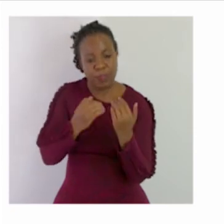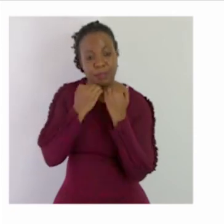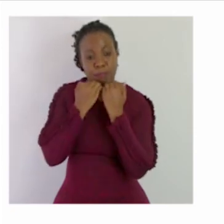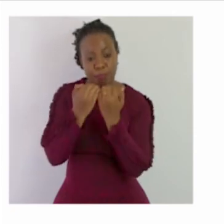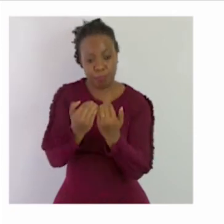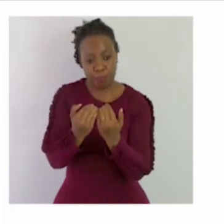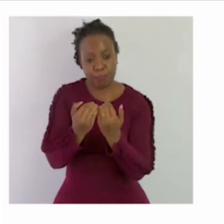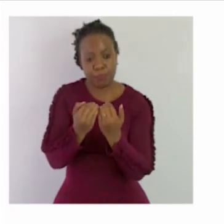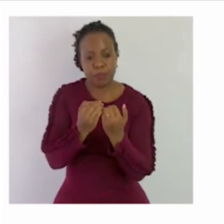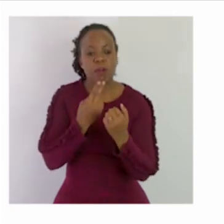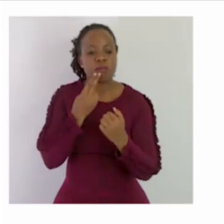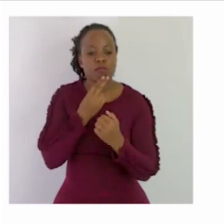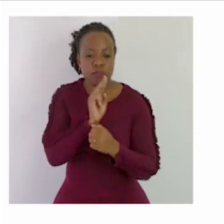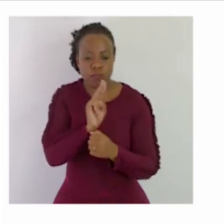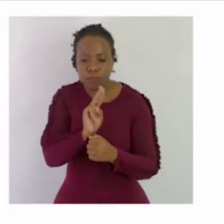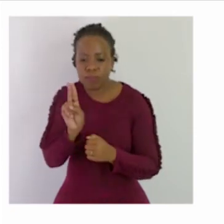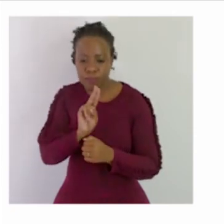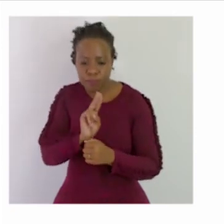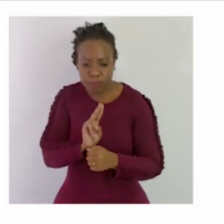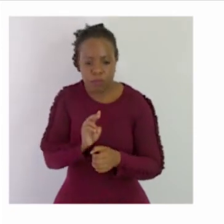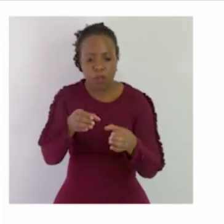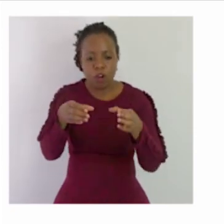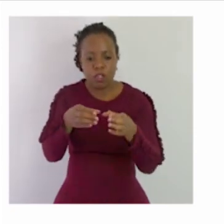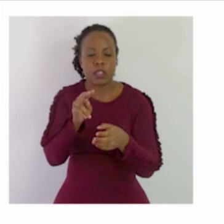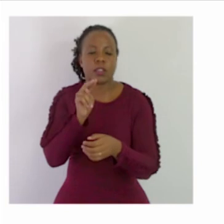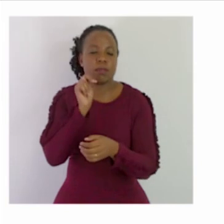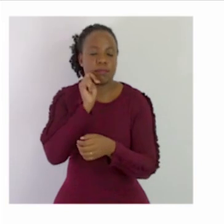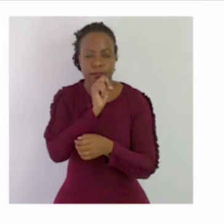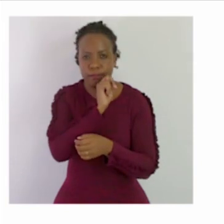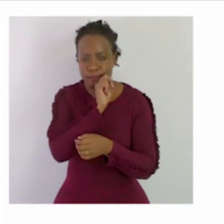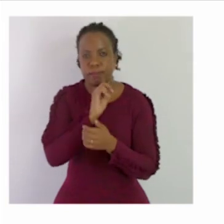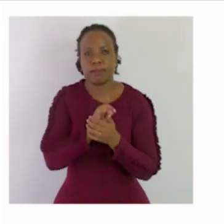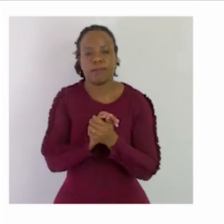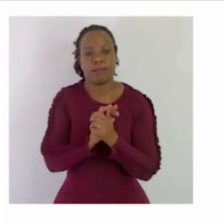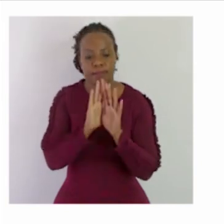to highlight the collective nouns. Right.